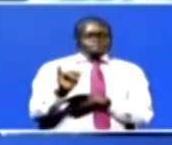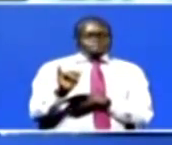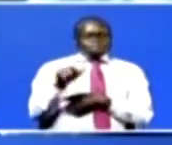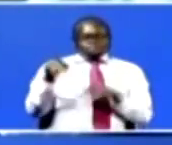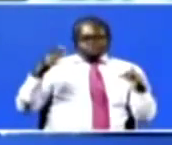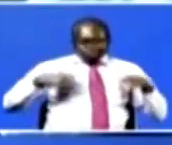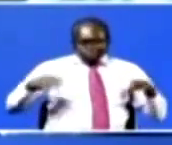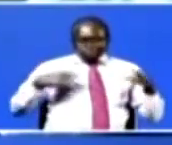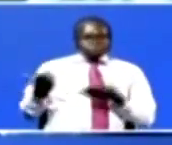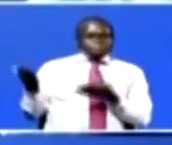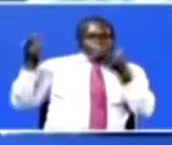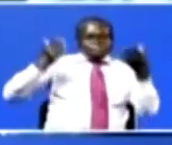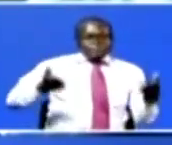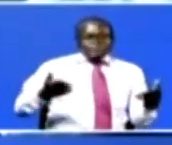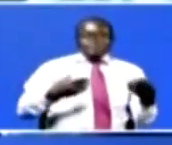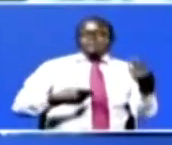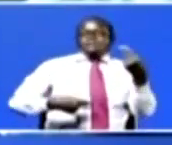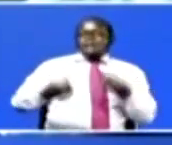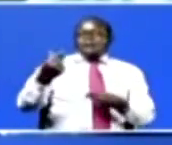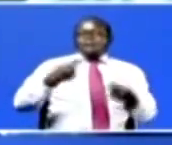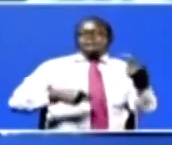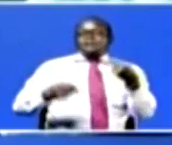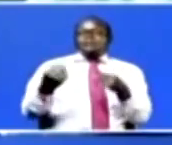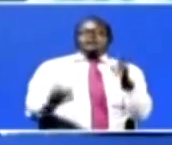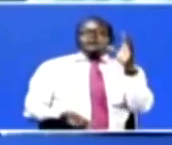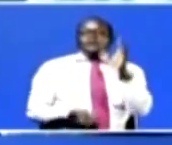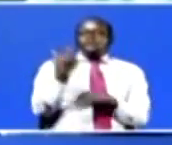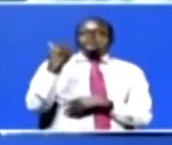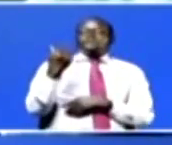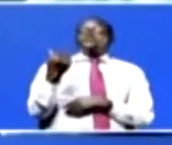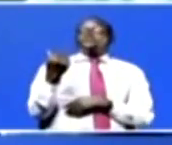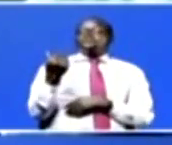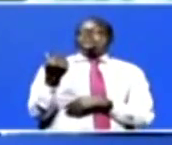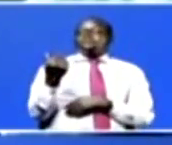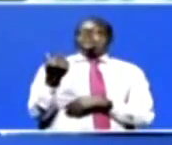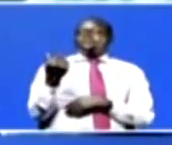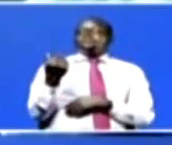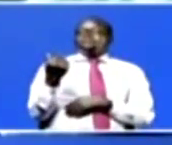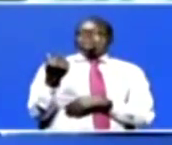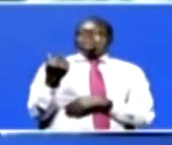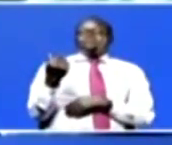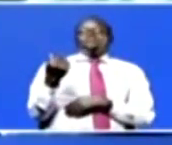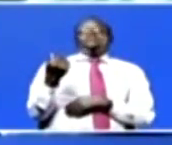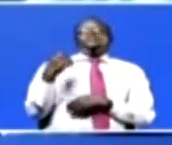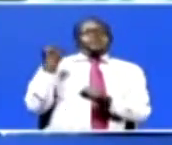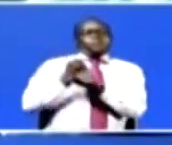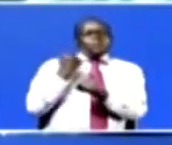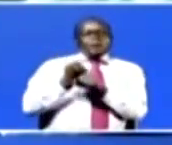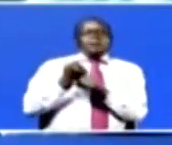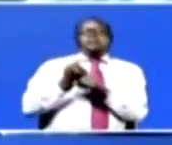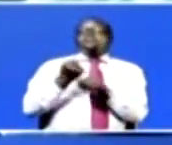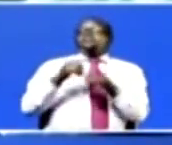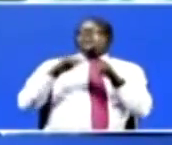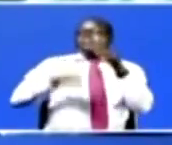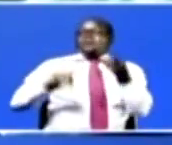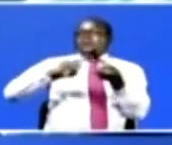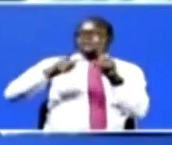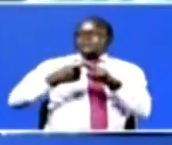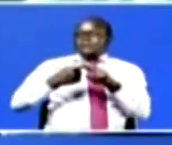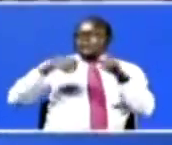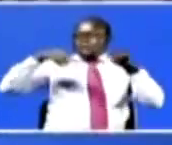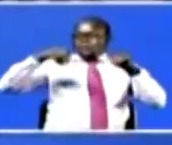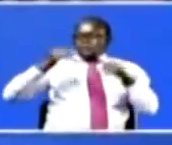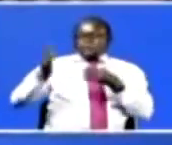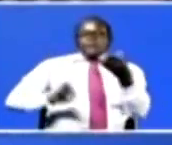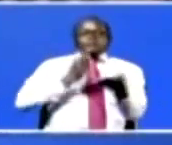these people supplying, distributing, producing are running under standards of quality assurance, and that's not